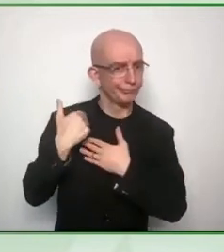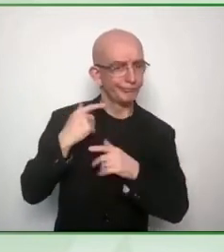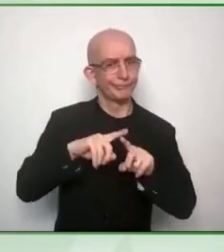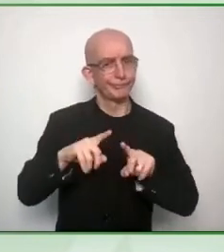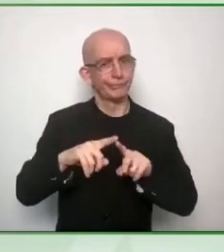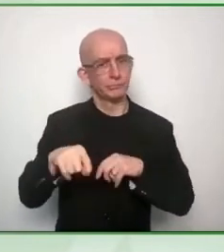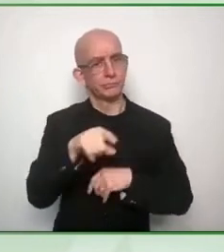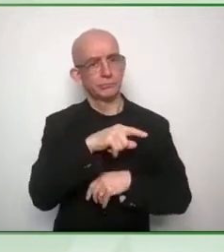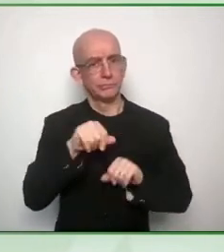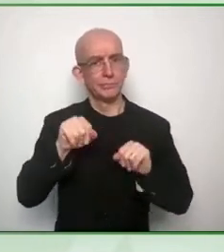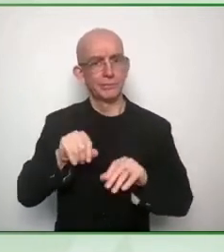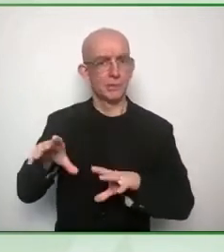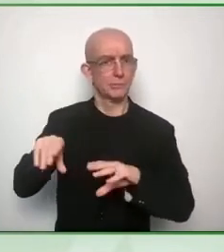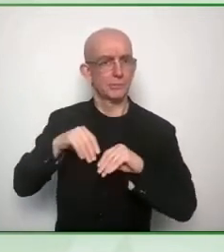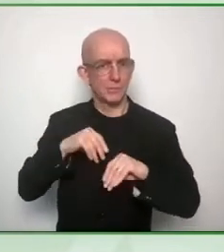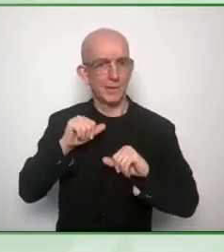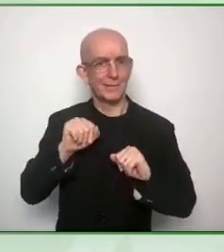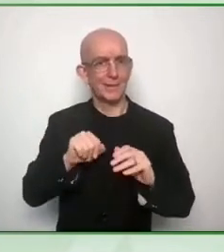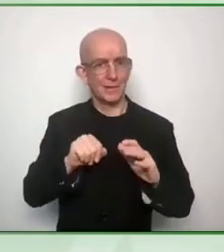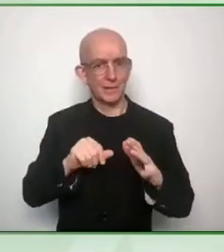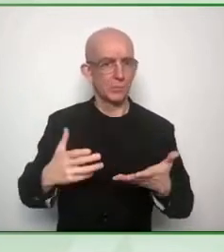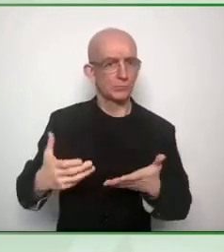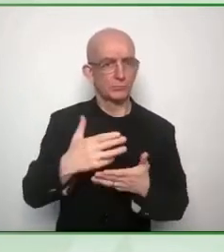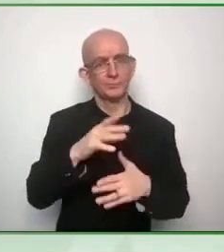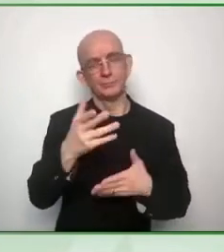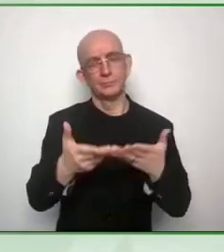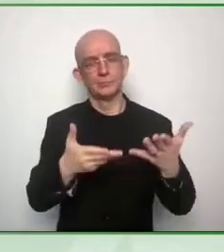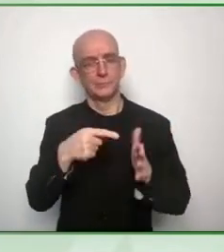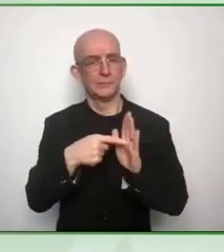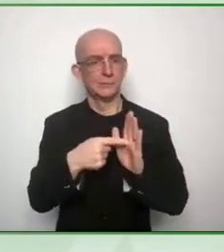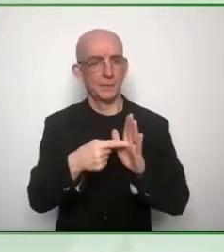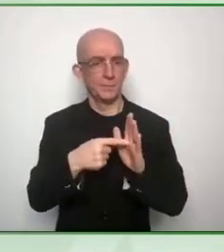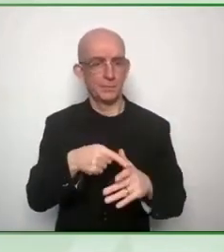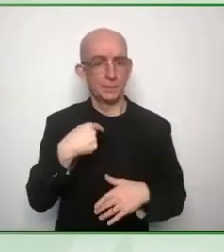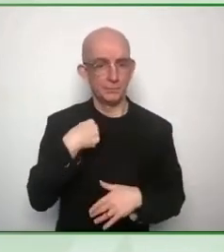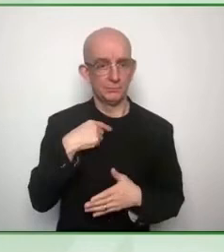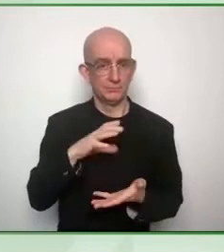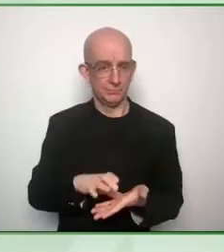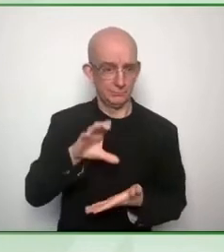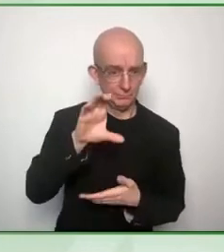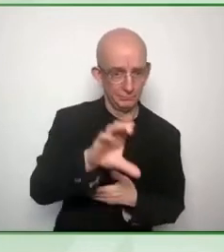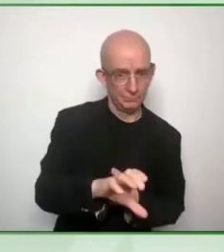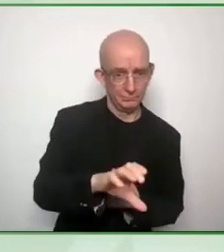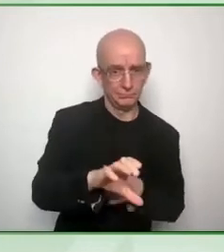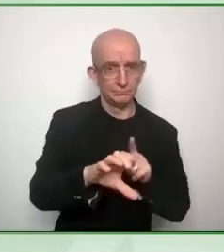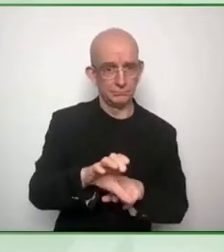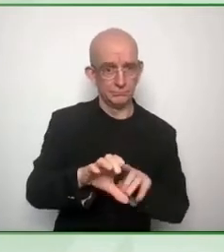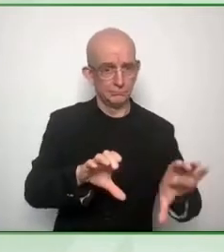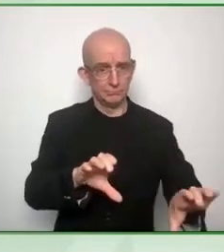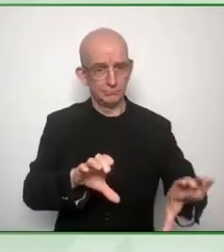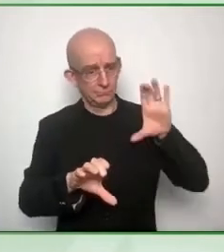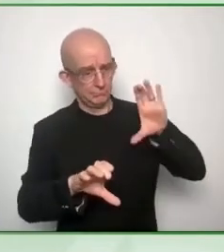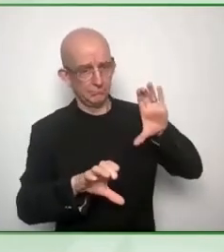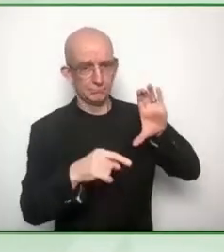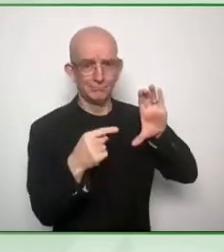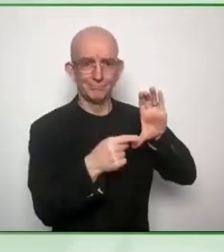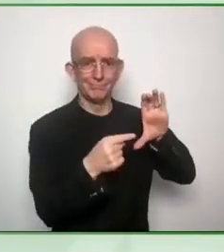of challenges, but they are coming around, and we are in talks currently to do a big government rollout across multiple departments.